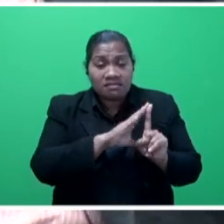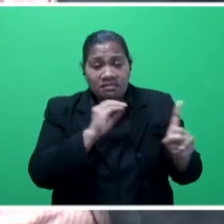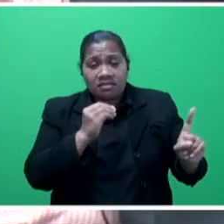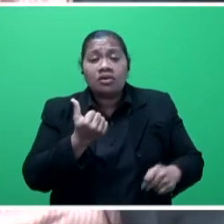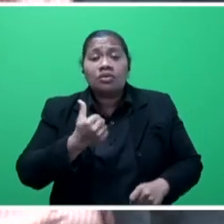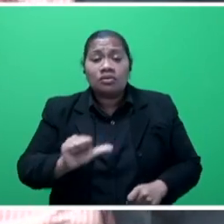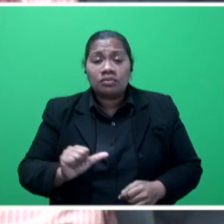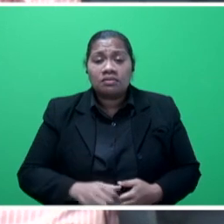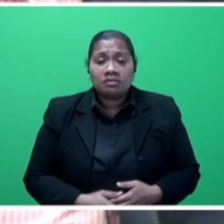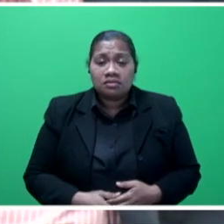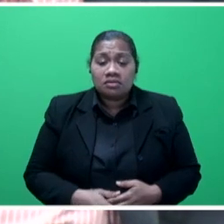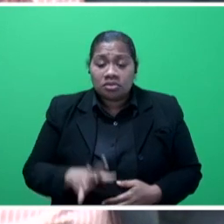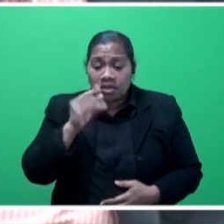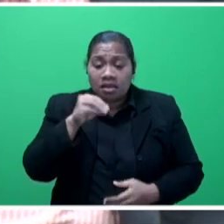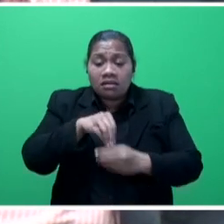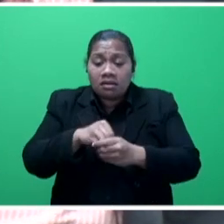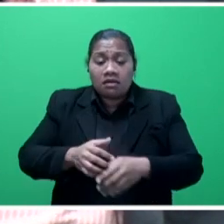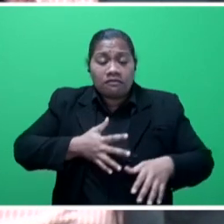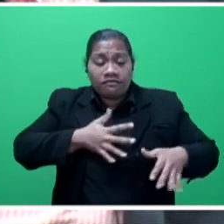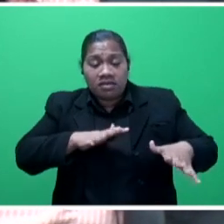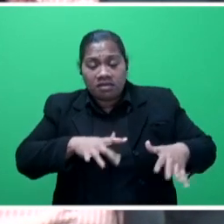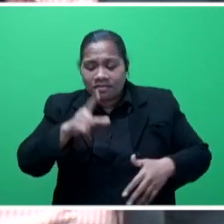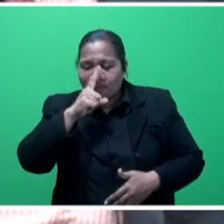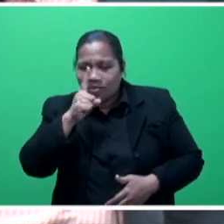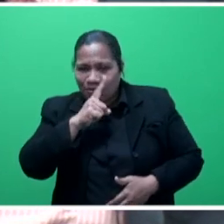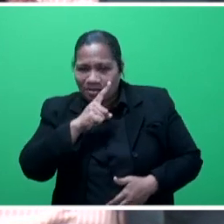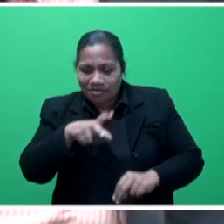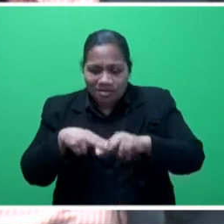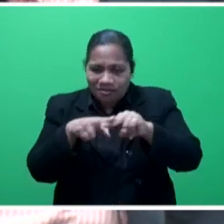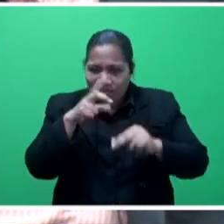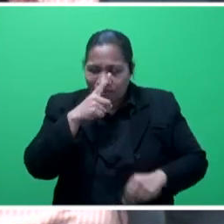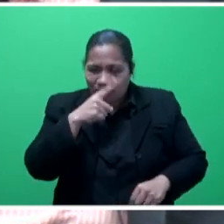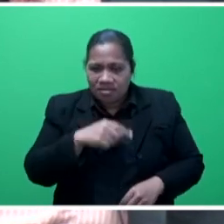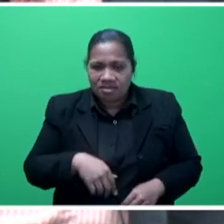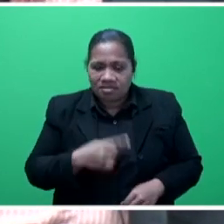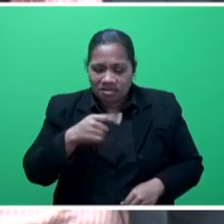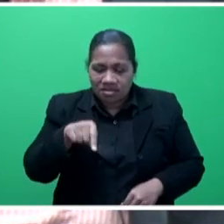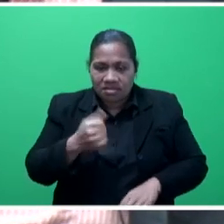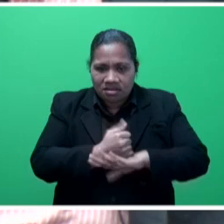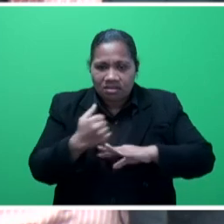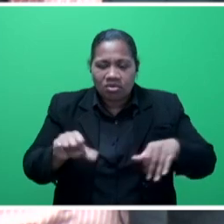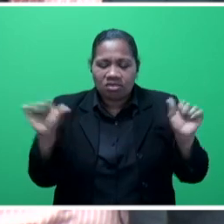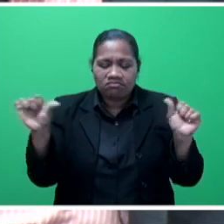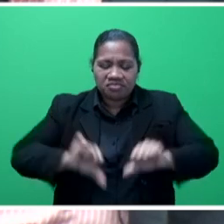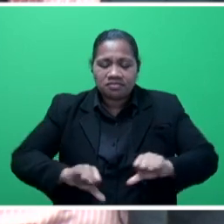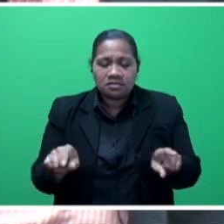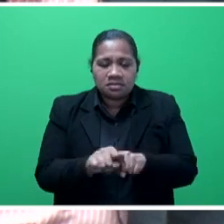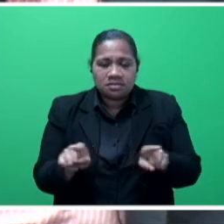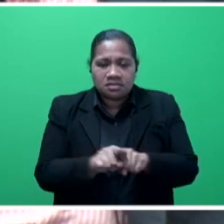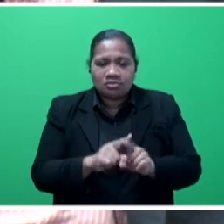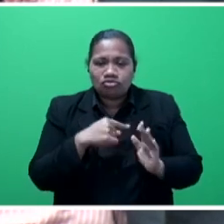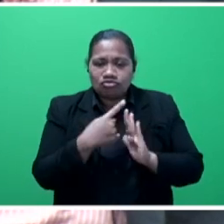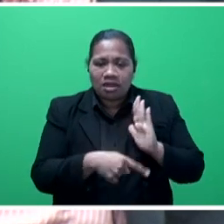to instill fear in the minds of Fijians that this government will fail the same way as Sri Lanka.